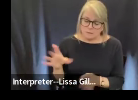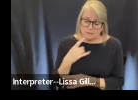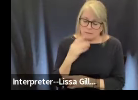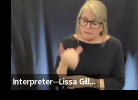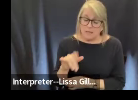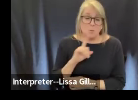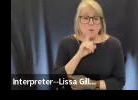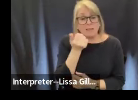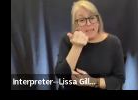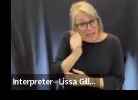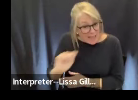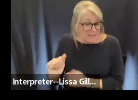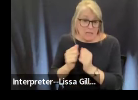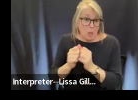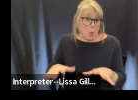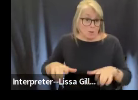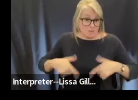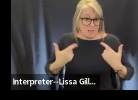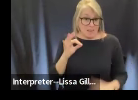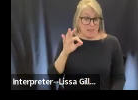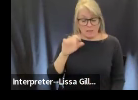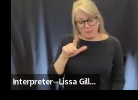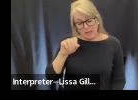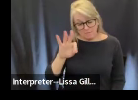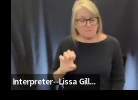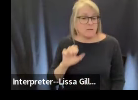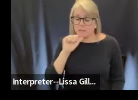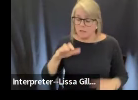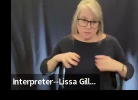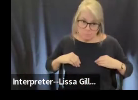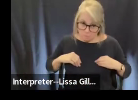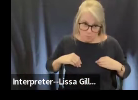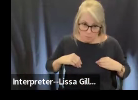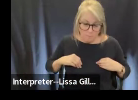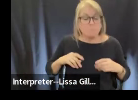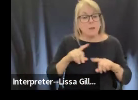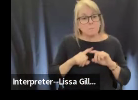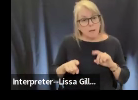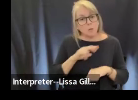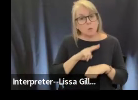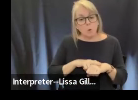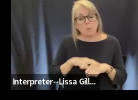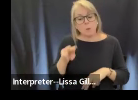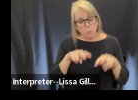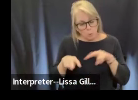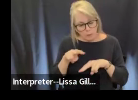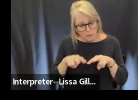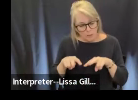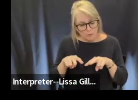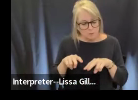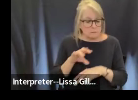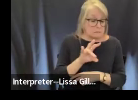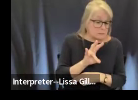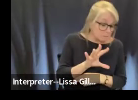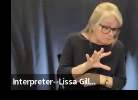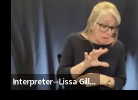loss of life is unacceptable. But truly, when we're normally looking at losing, 75 to